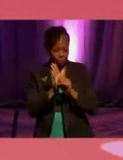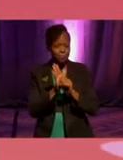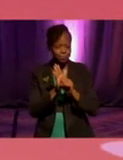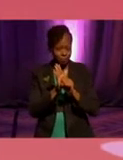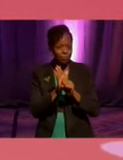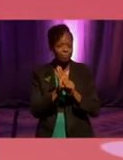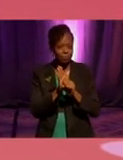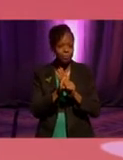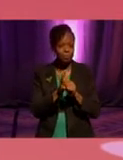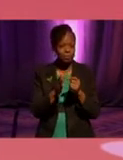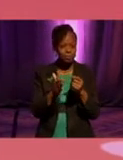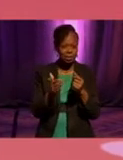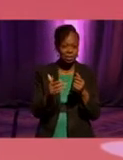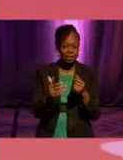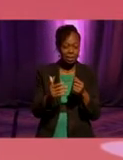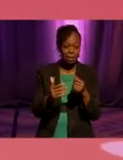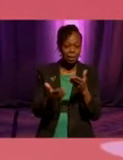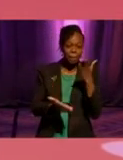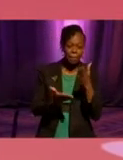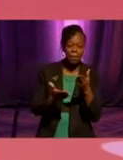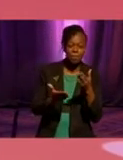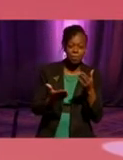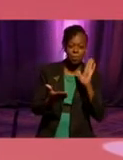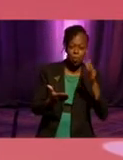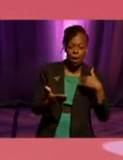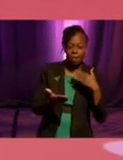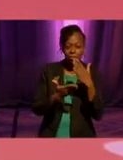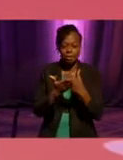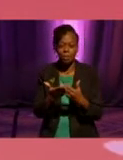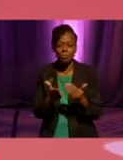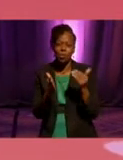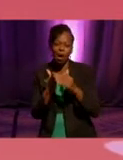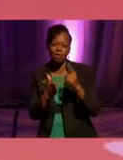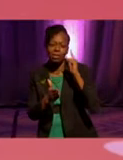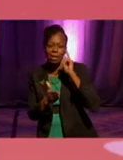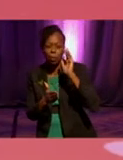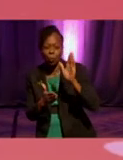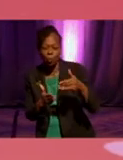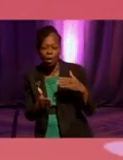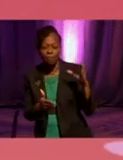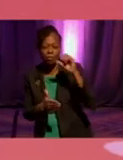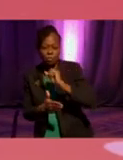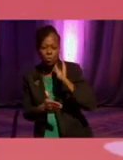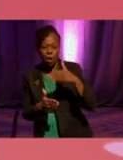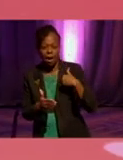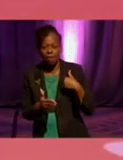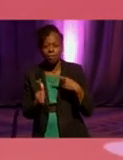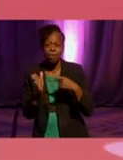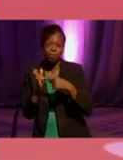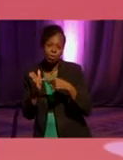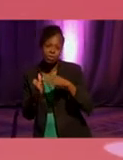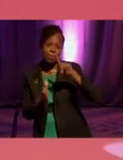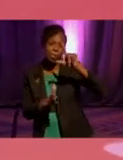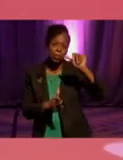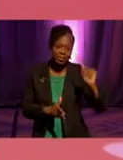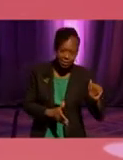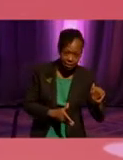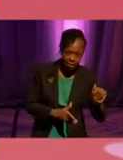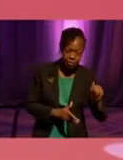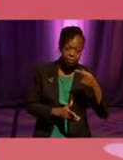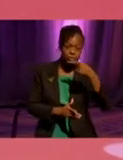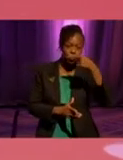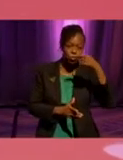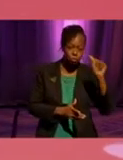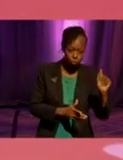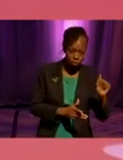the usual players that you might think because of, where people live in a more rural habitat, such as Louisiana and